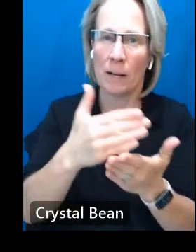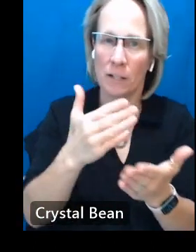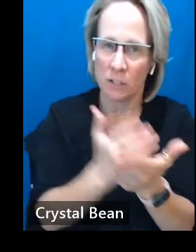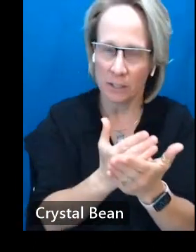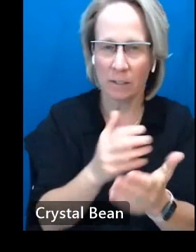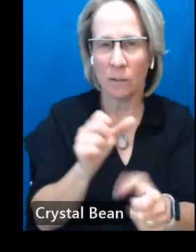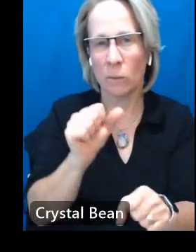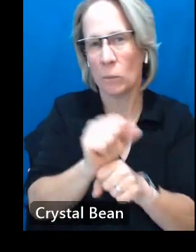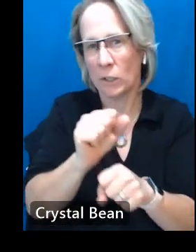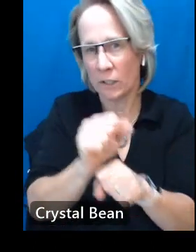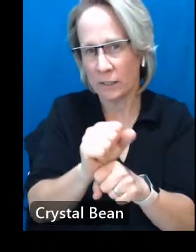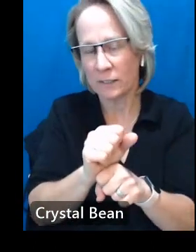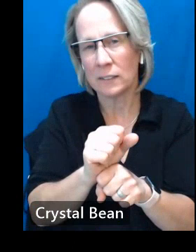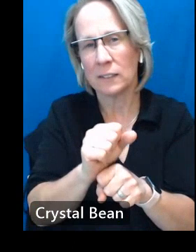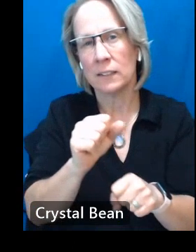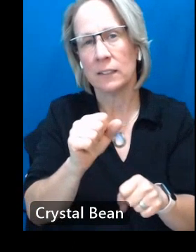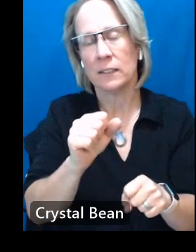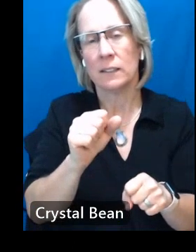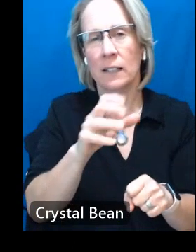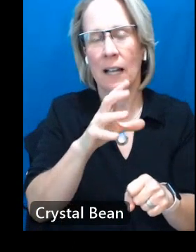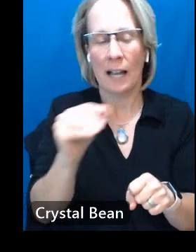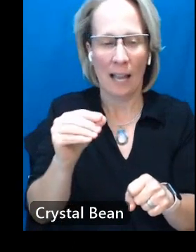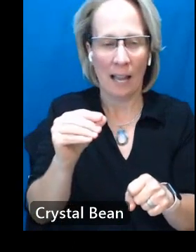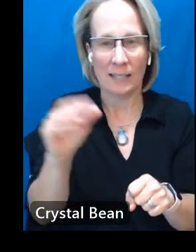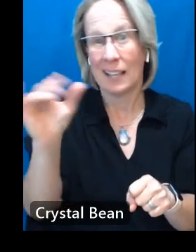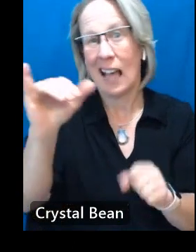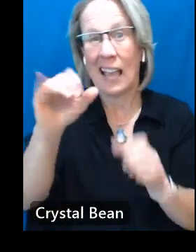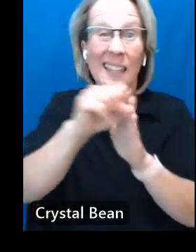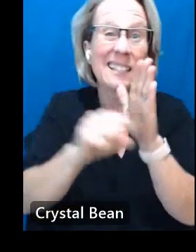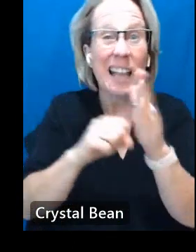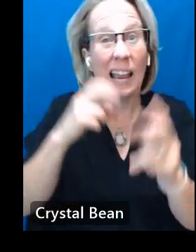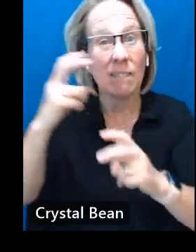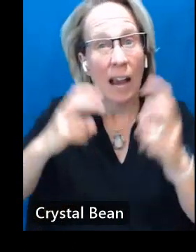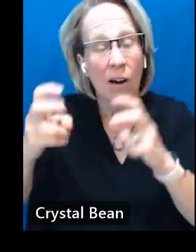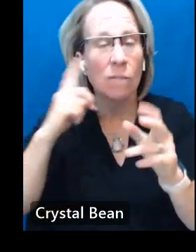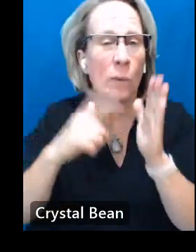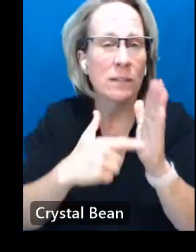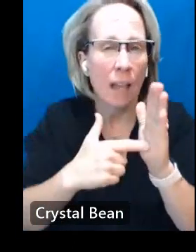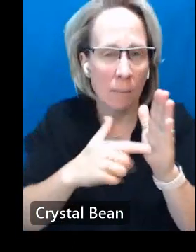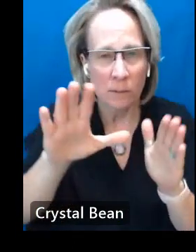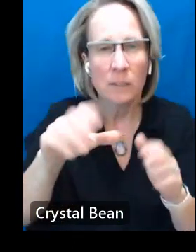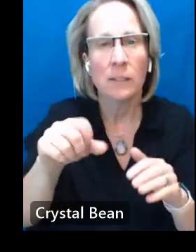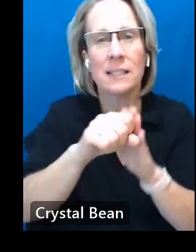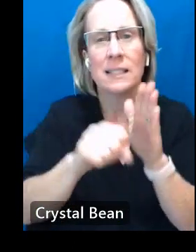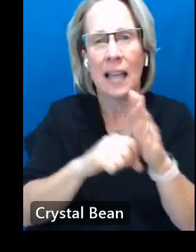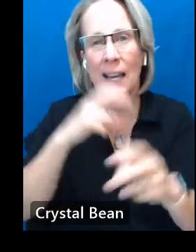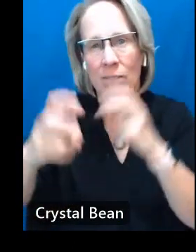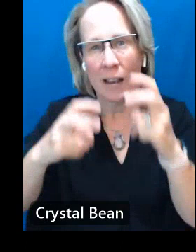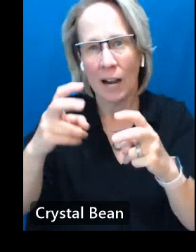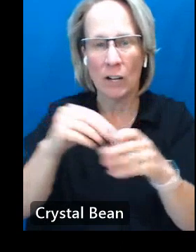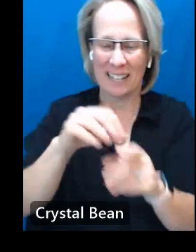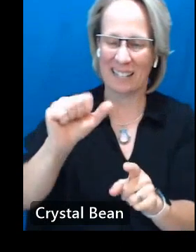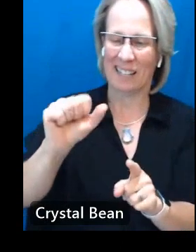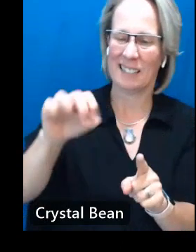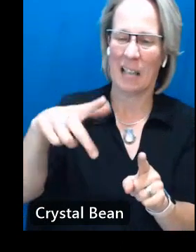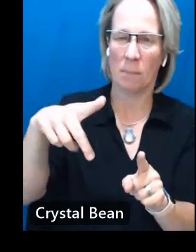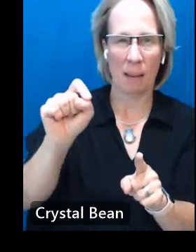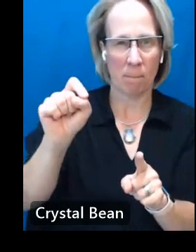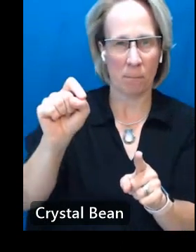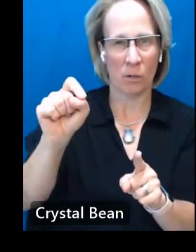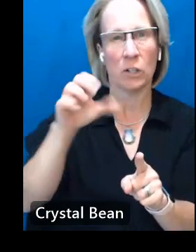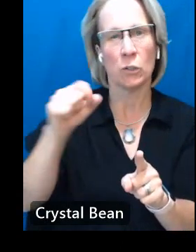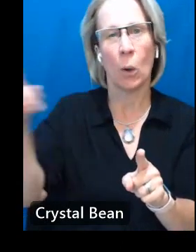spending most of their budget. For example, the state fair, right? Like the state fair is in September, and so they spend a good chunk